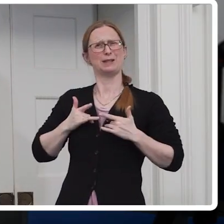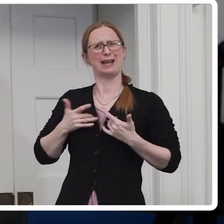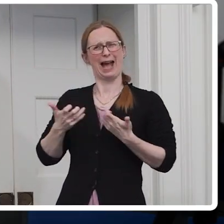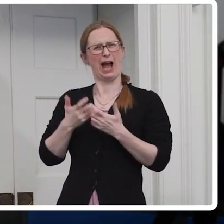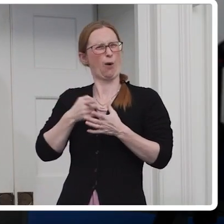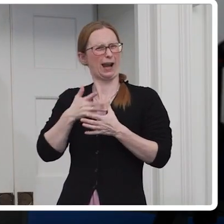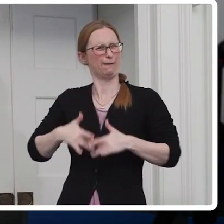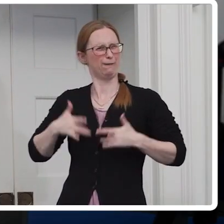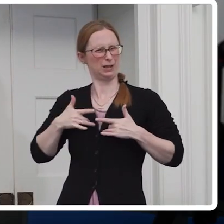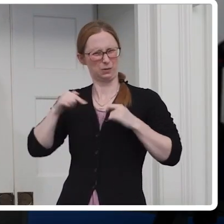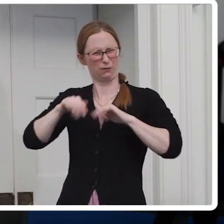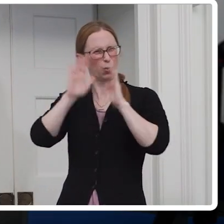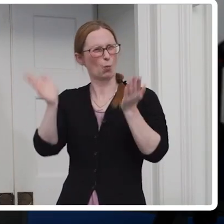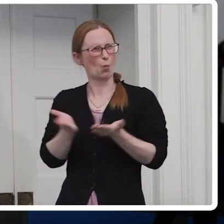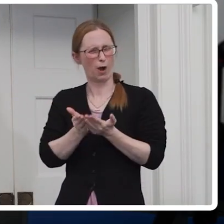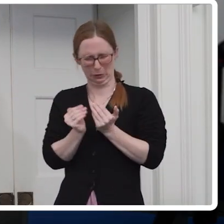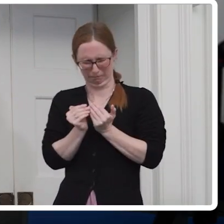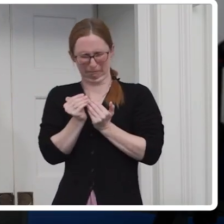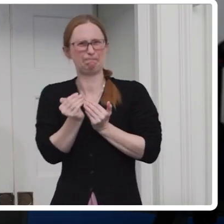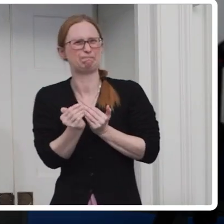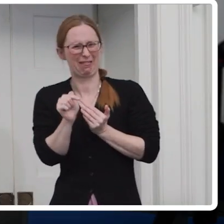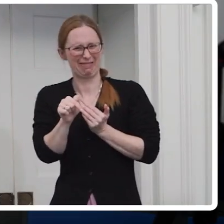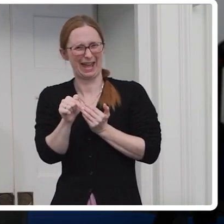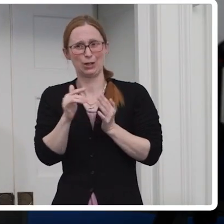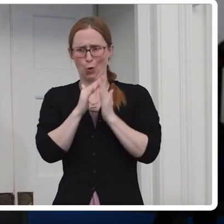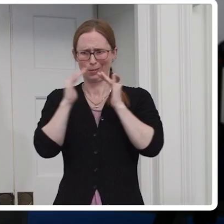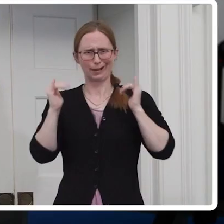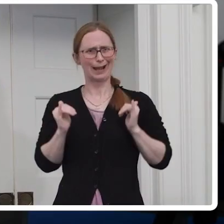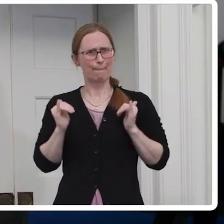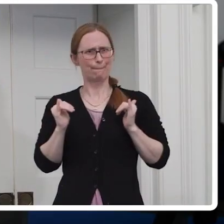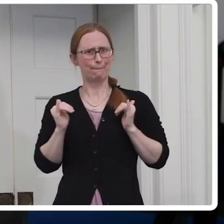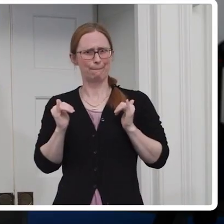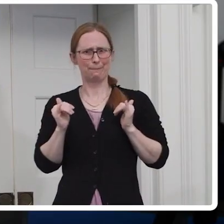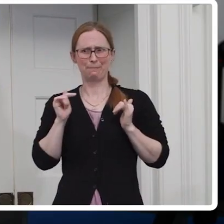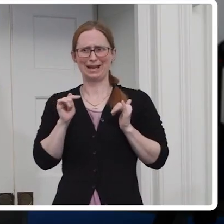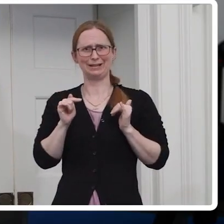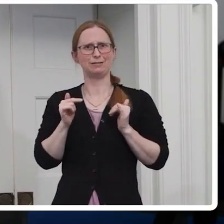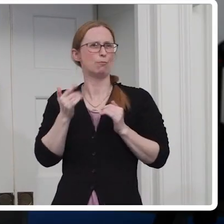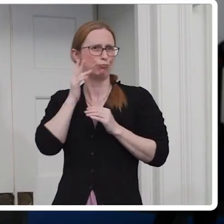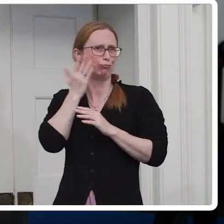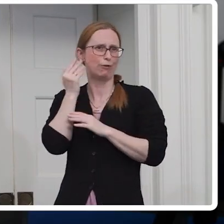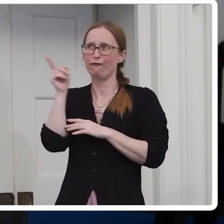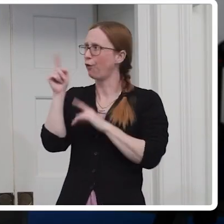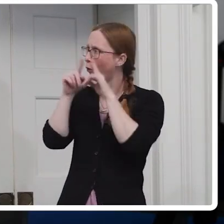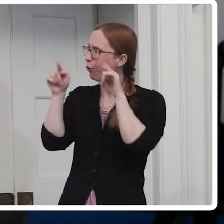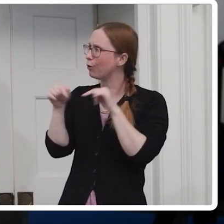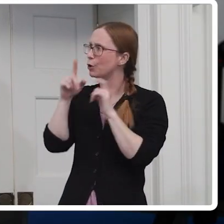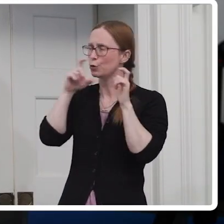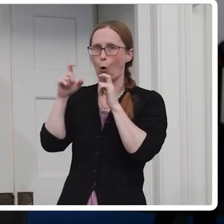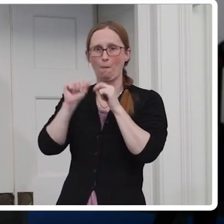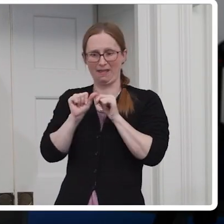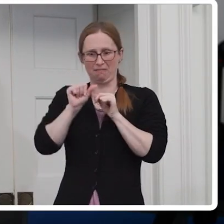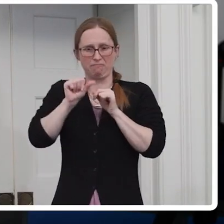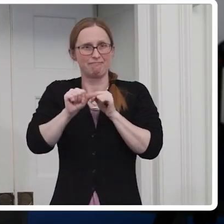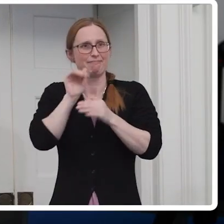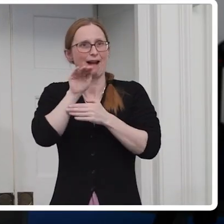of Allen describing how she felt about the world that was just beyond her doorstep. So the cabin that was on the screen previously,